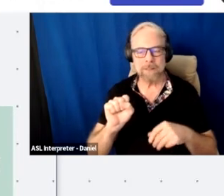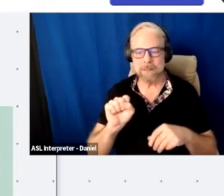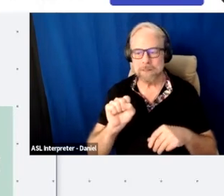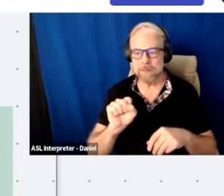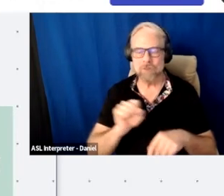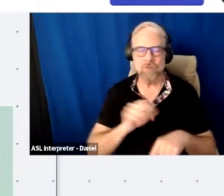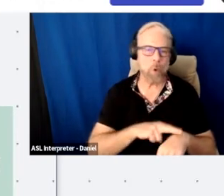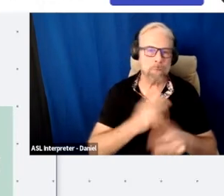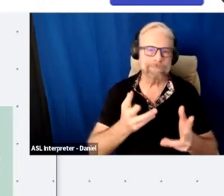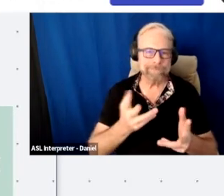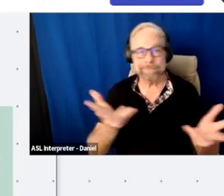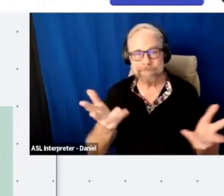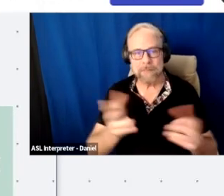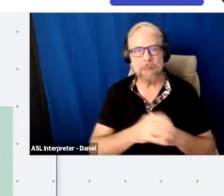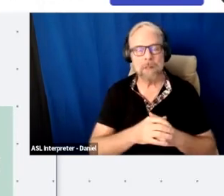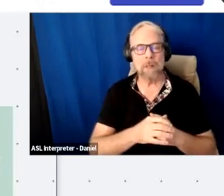isn't quite the word either, but.